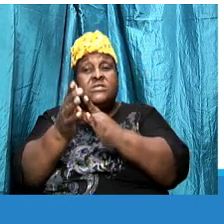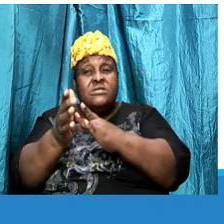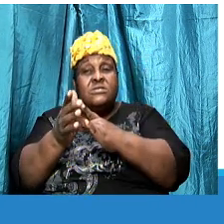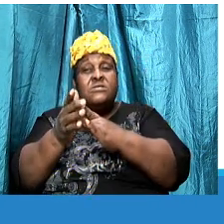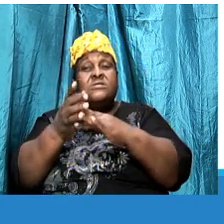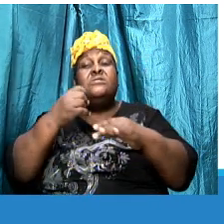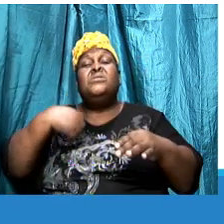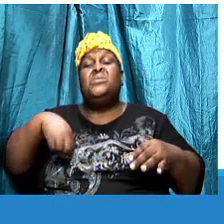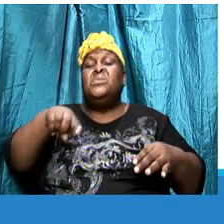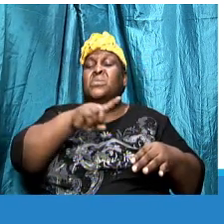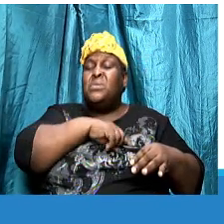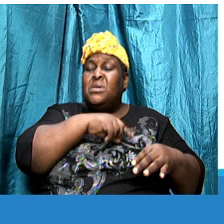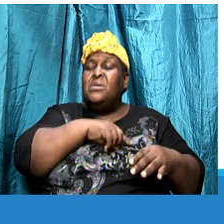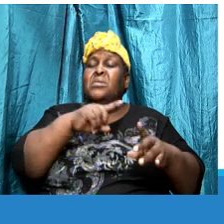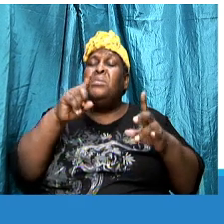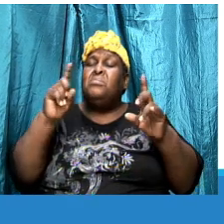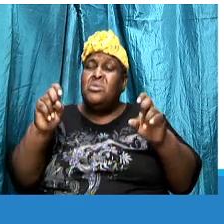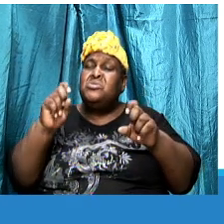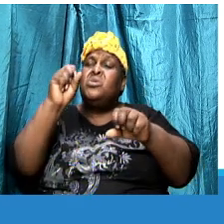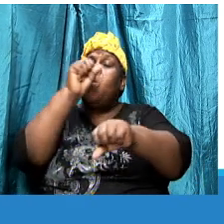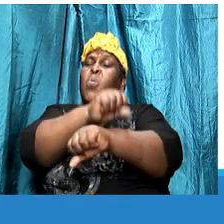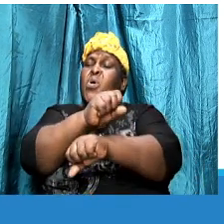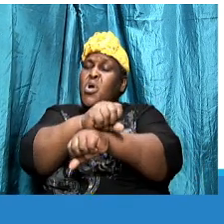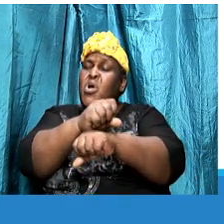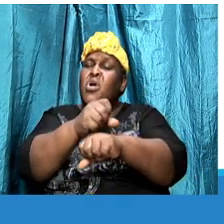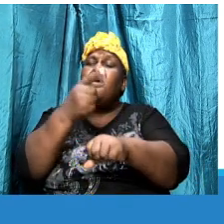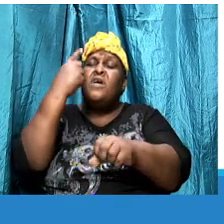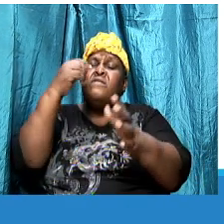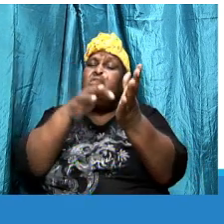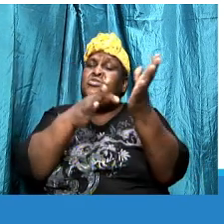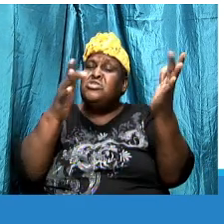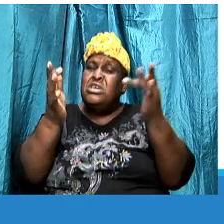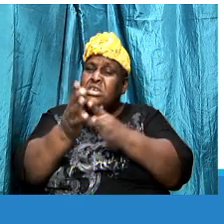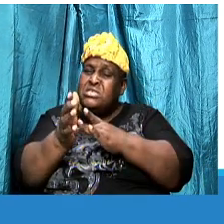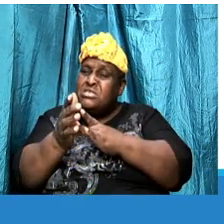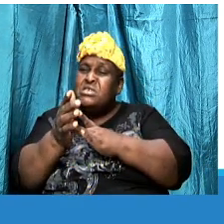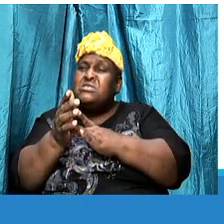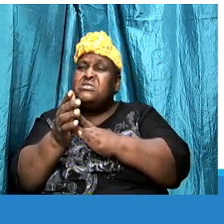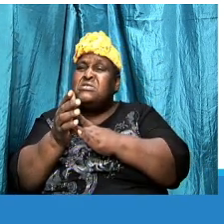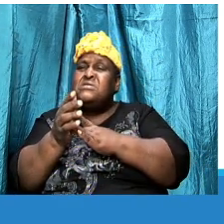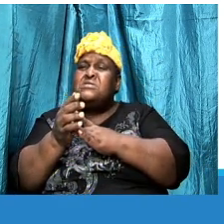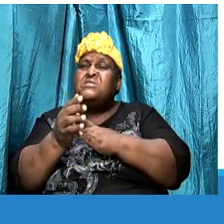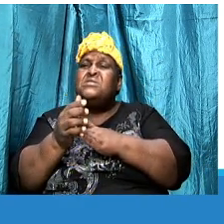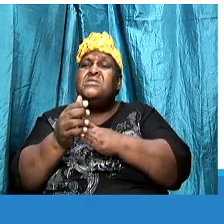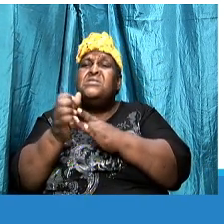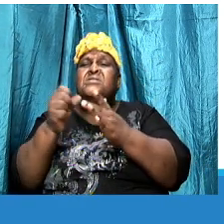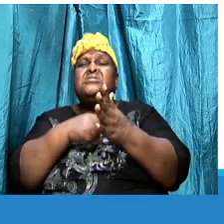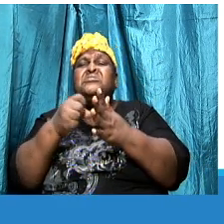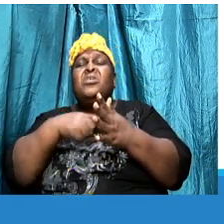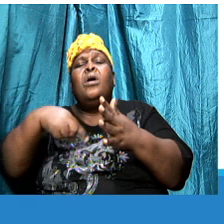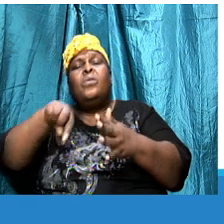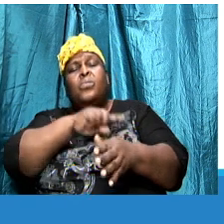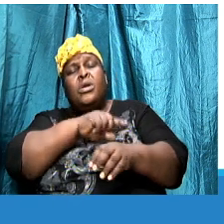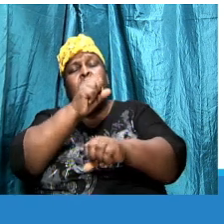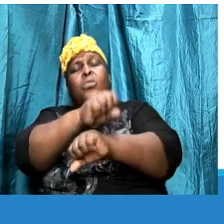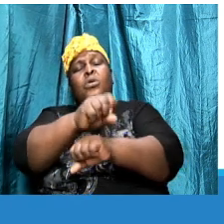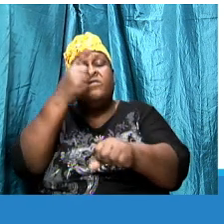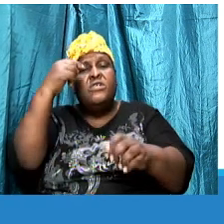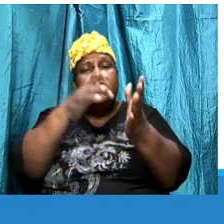should, you know, work for the Lord. We will work for Jesus till the shadow fall. You know that song, right? A lot of us